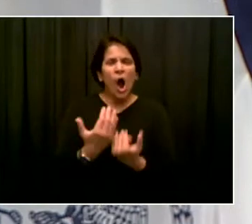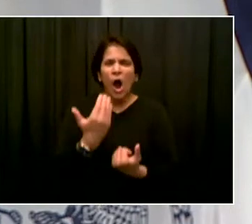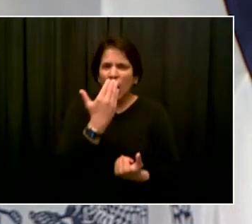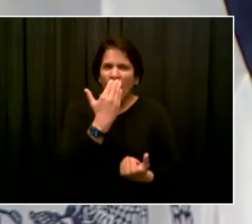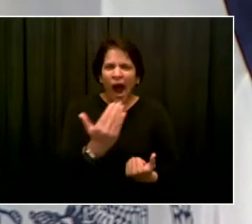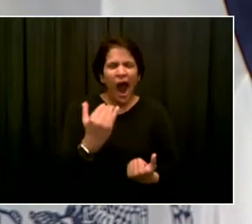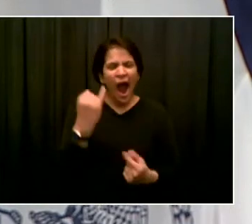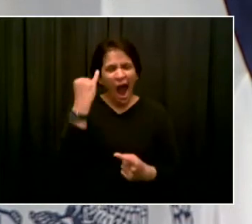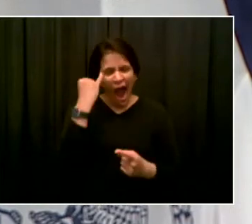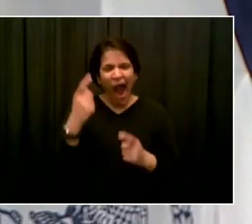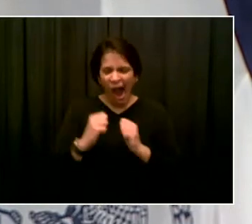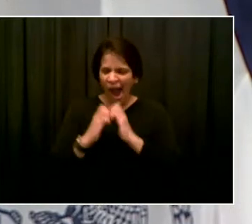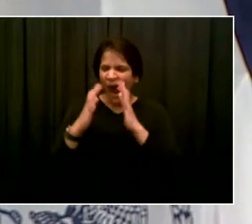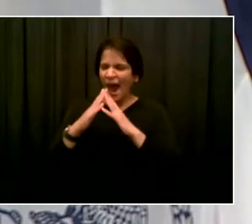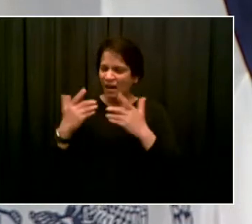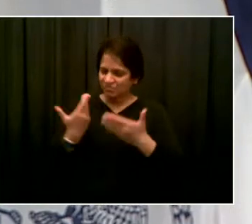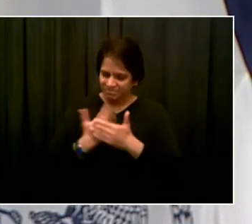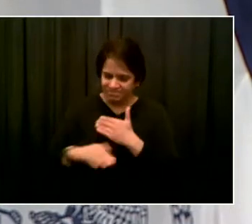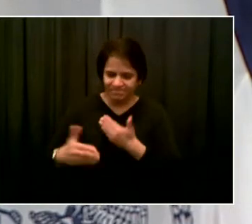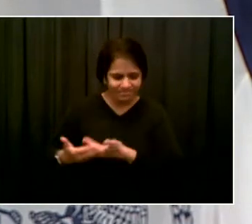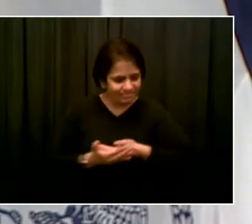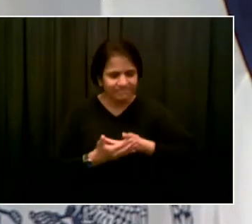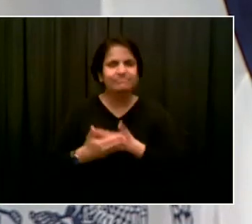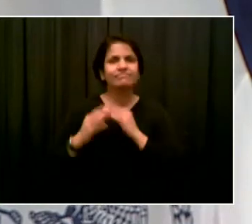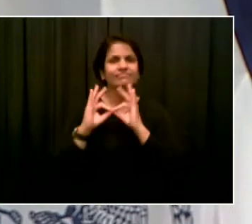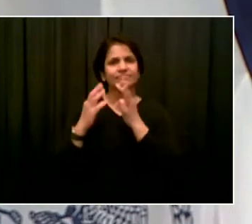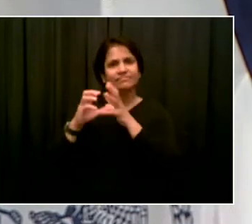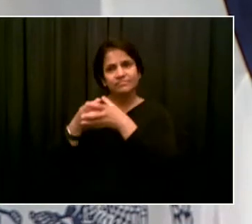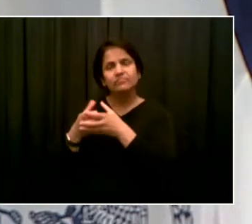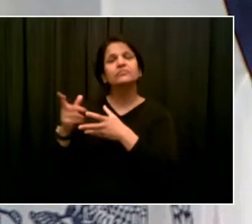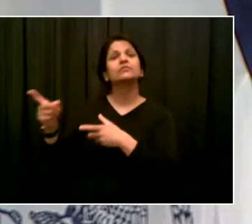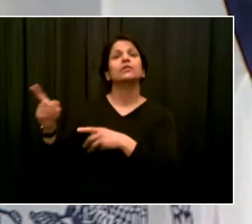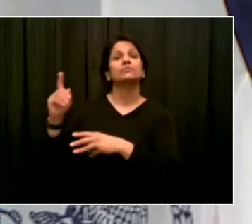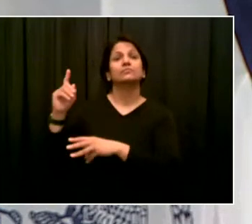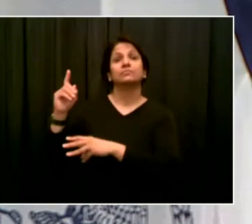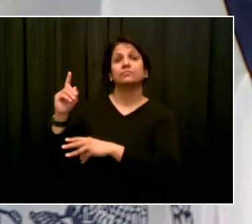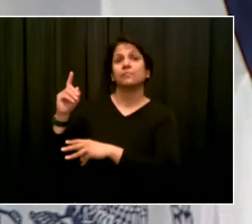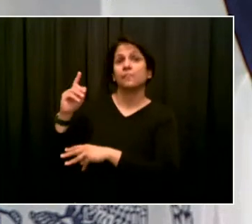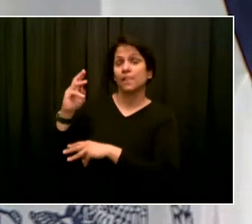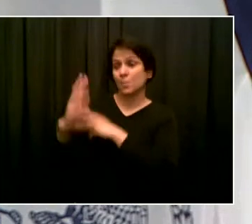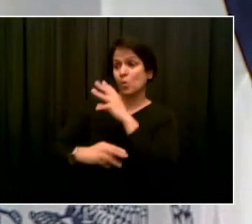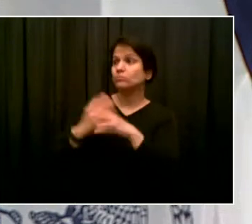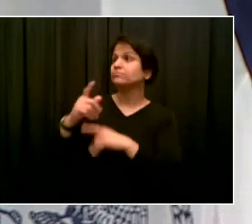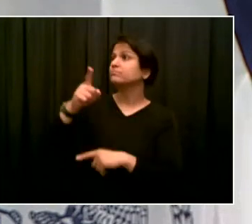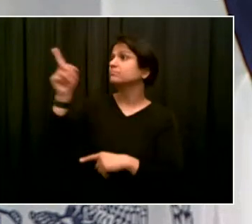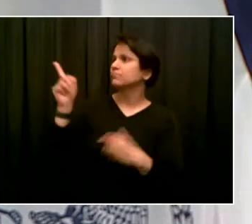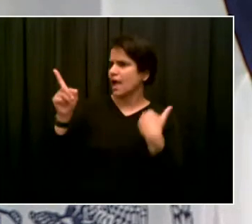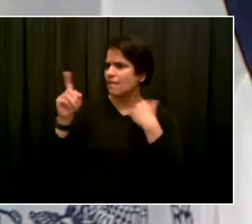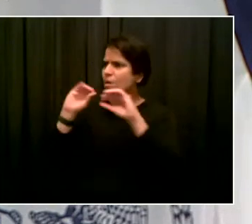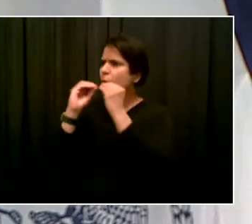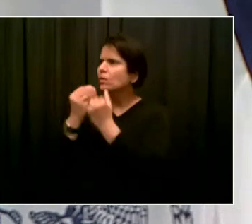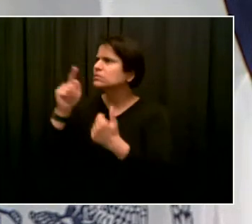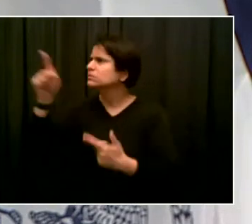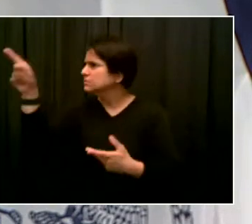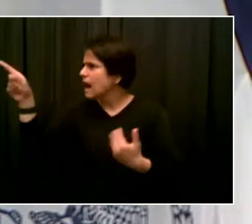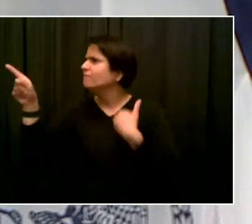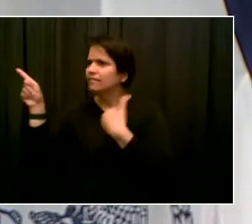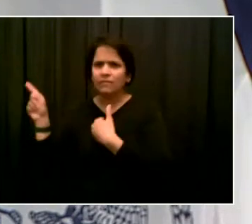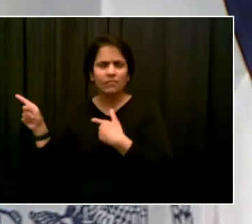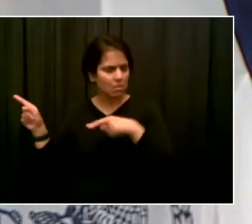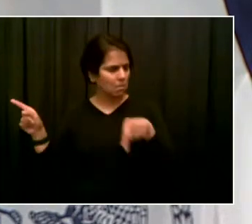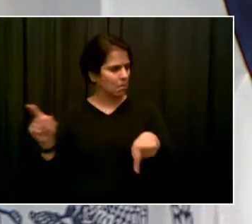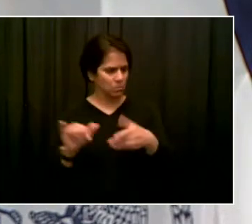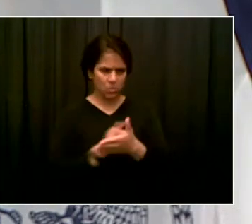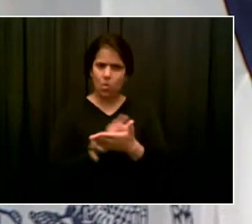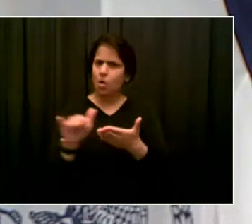helping them to understand how to address and support positive pregnancies, mental health, physical health, and the early time as